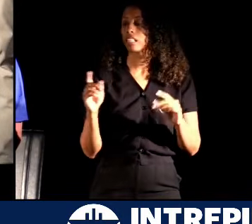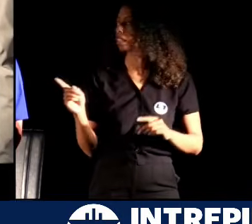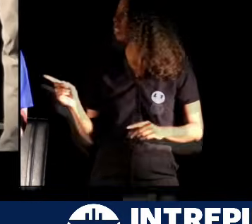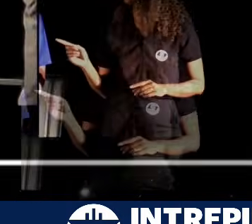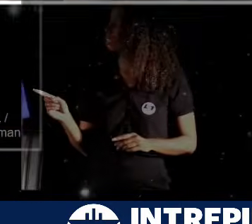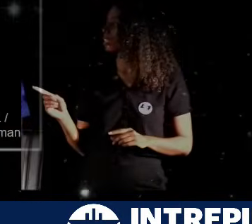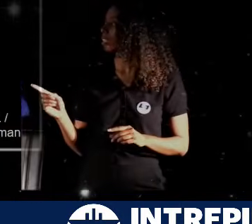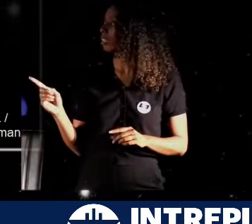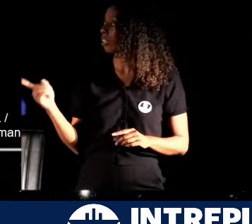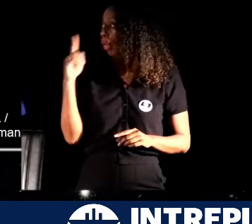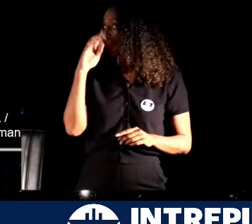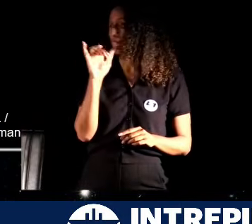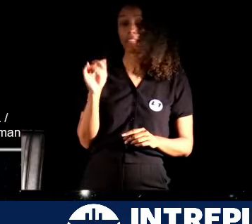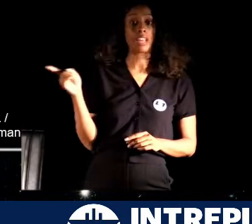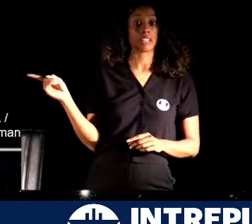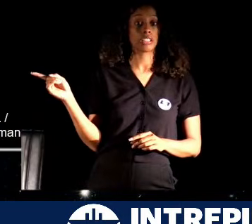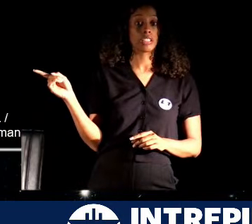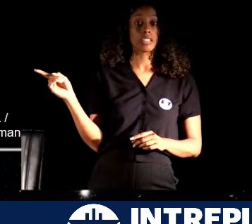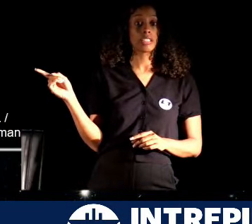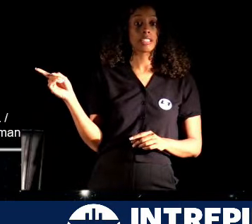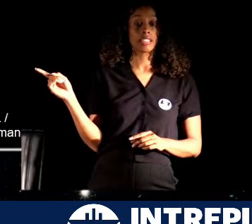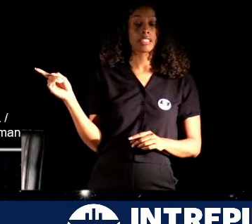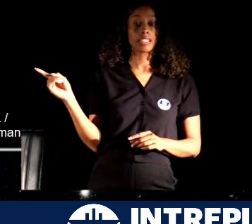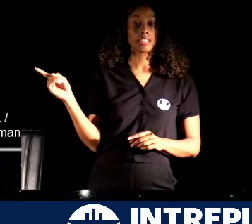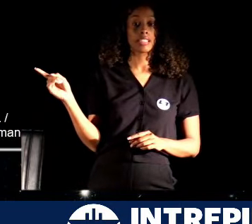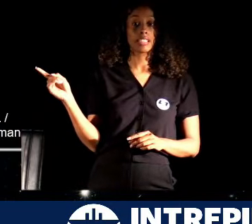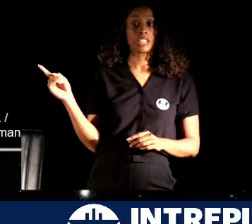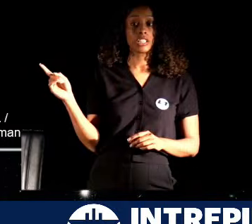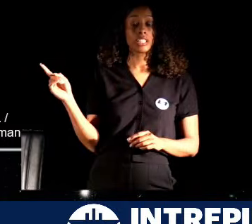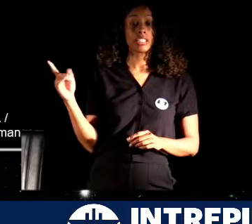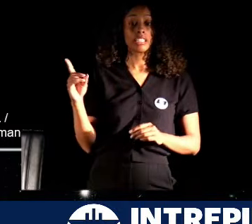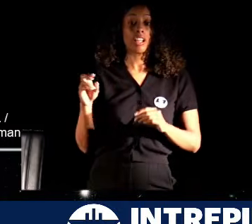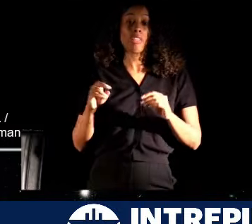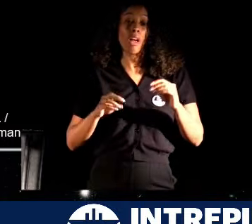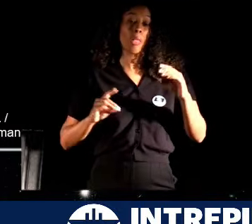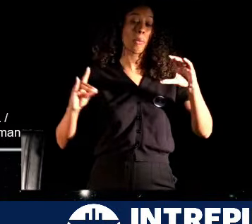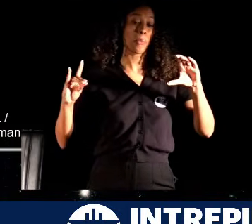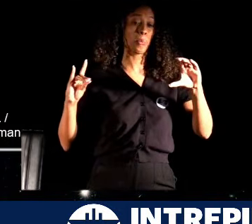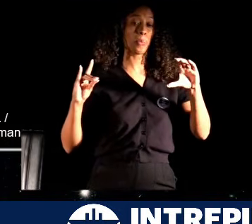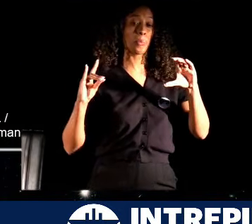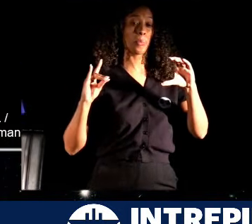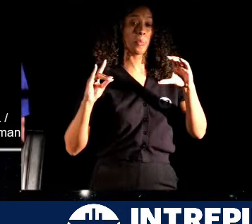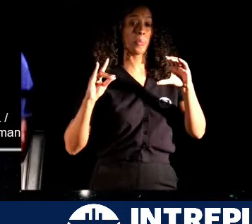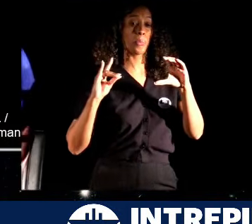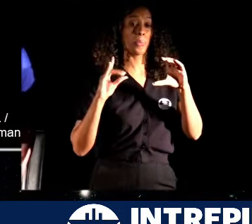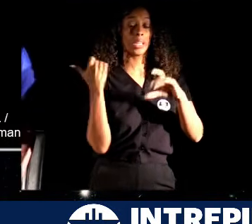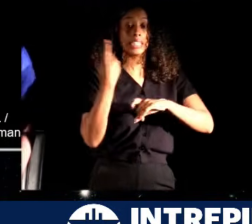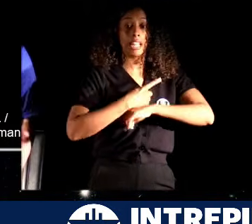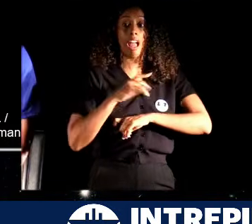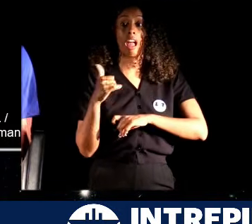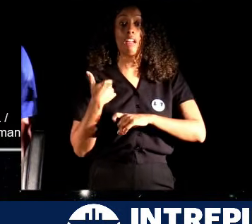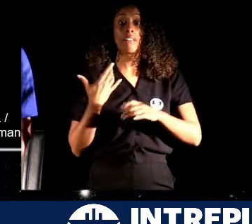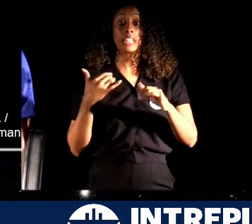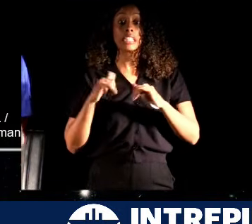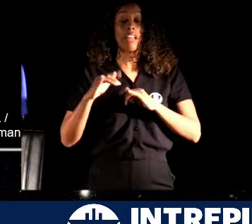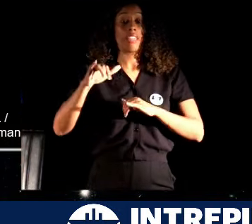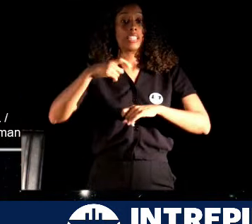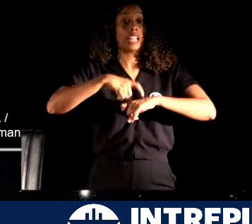And this is what it looks like when we're sitting here on around launch day. And at this point, we were still called Solar Probe